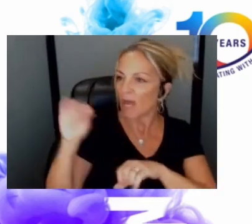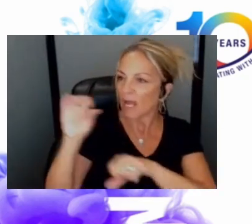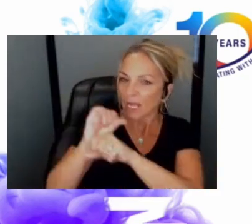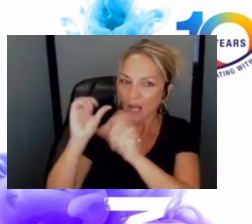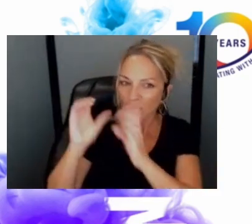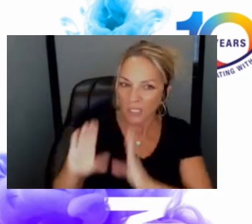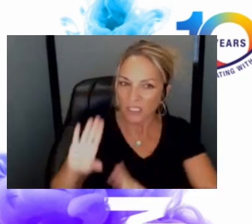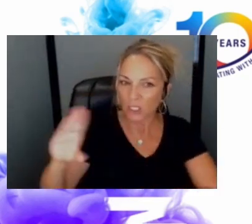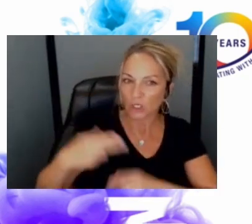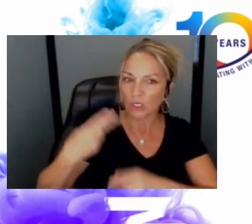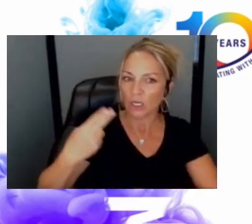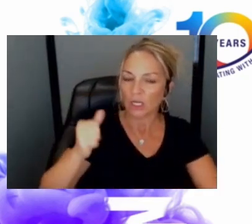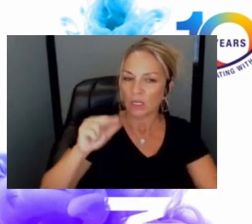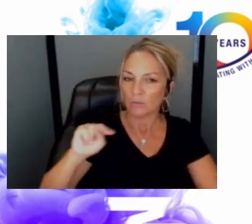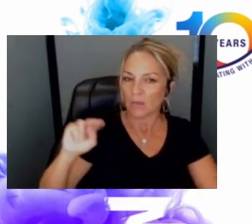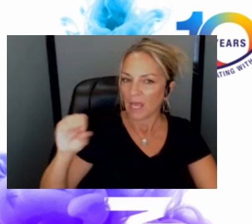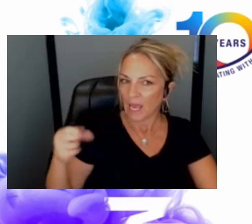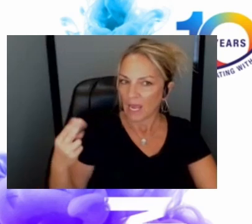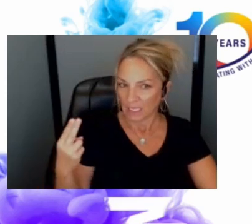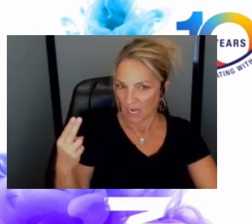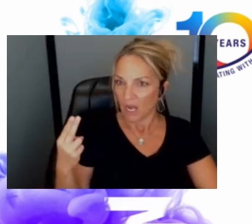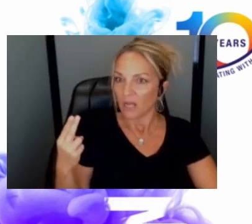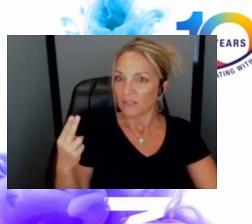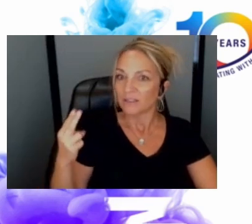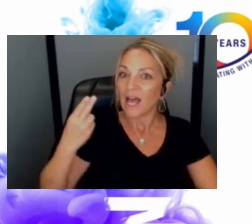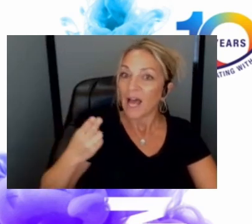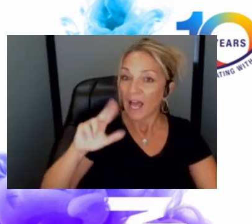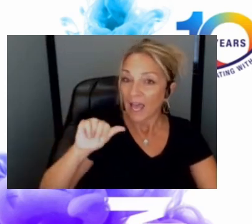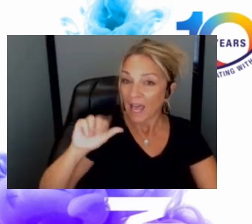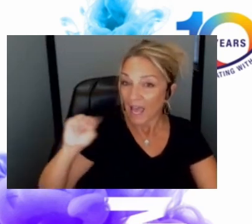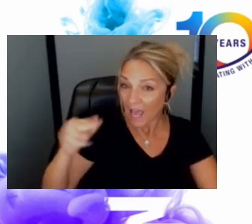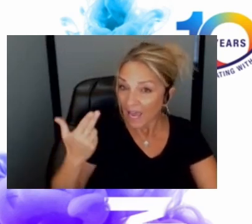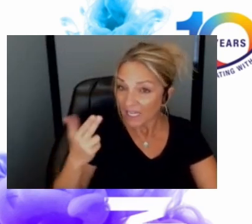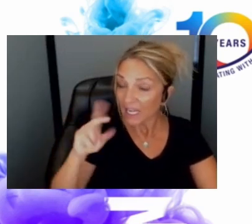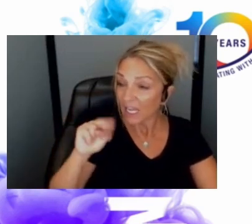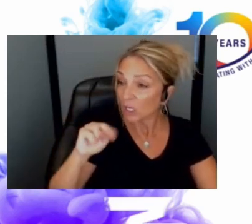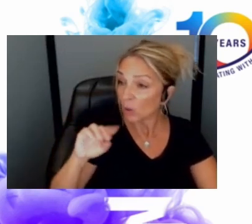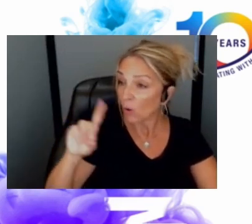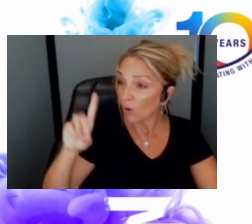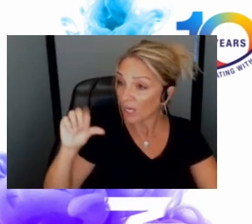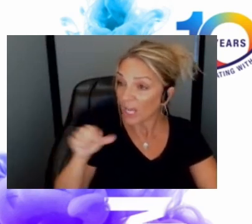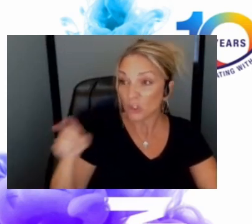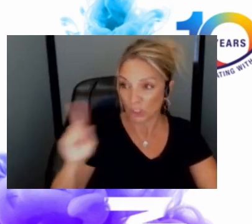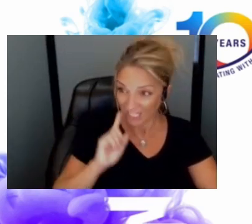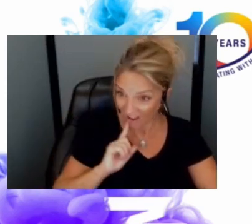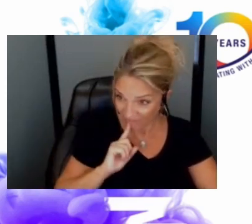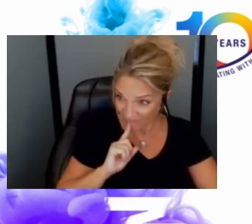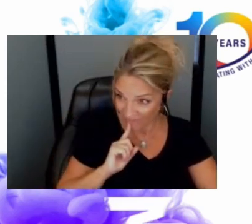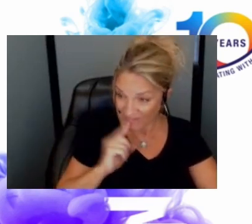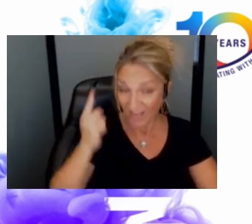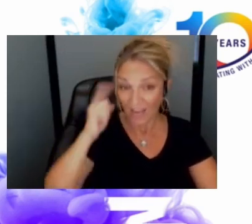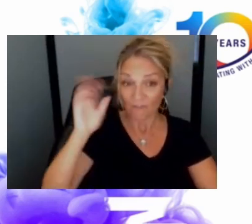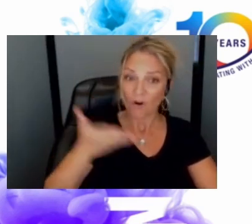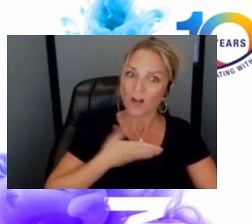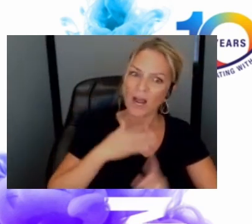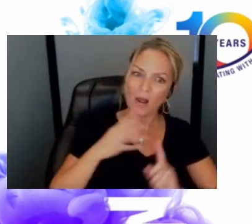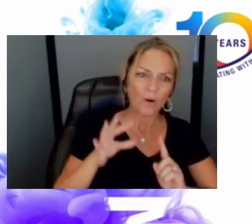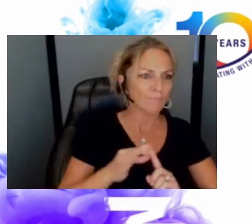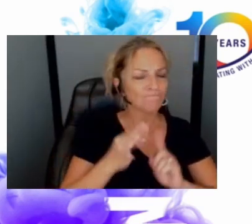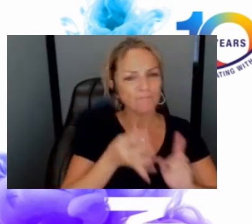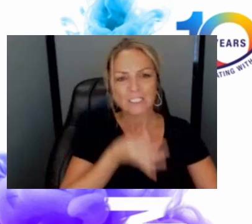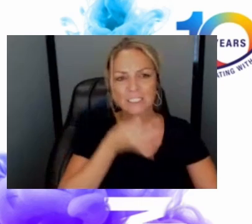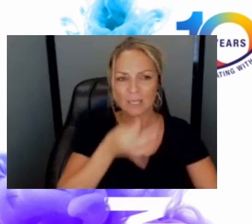I believe she's on this call. Hannah Noda, she is deaf, and for her exceptional